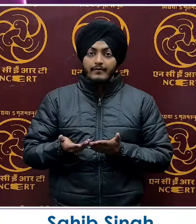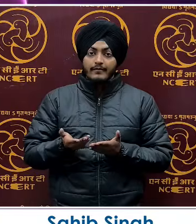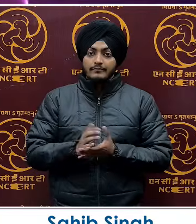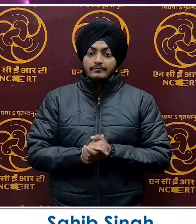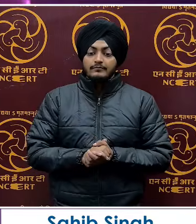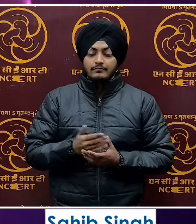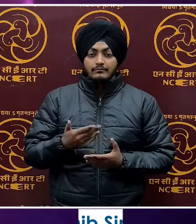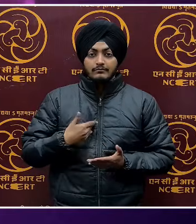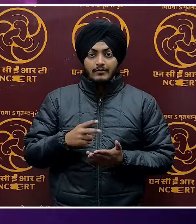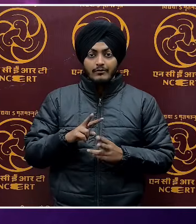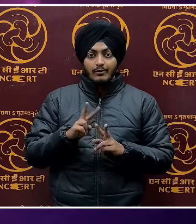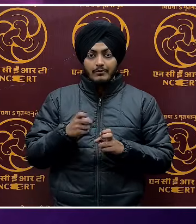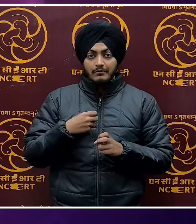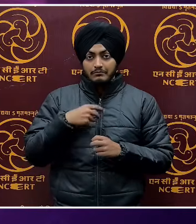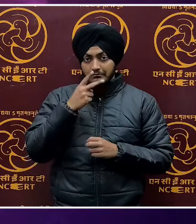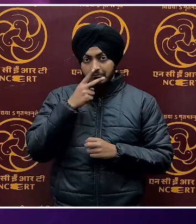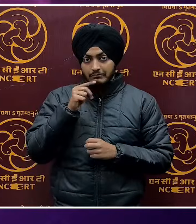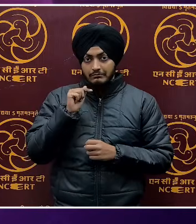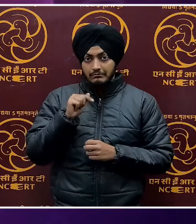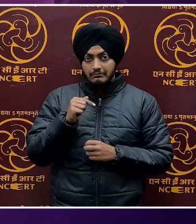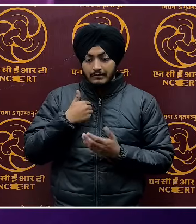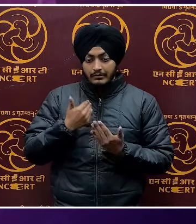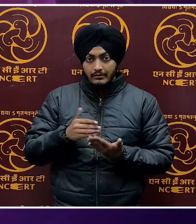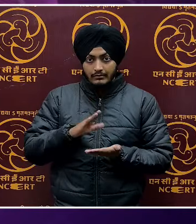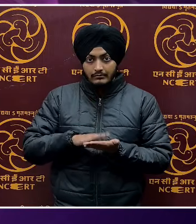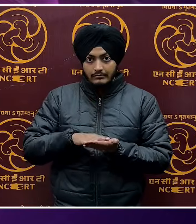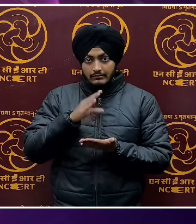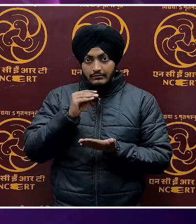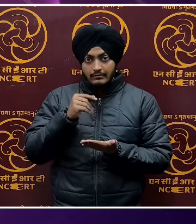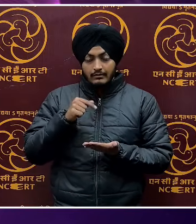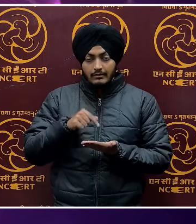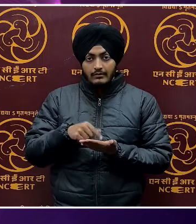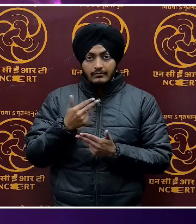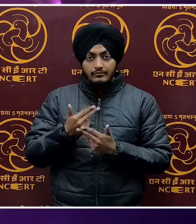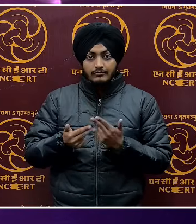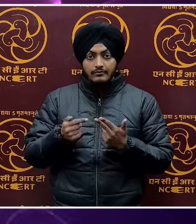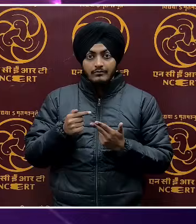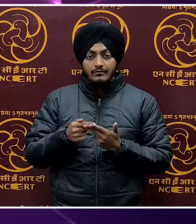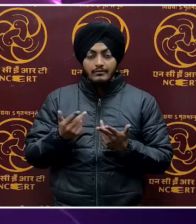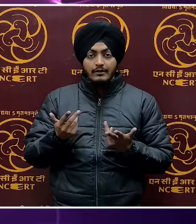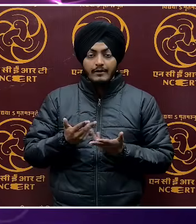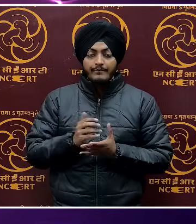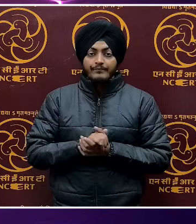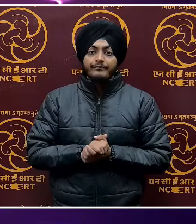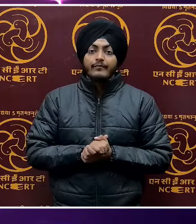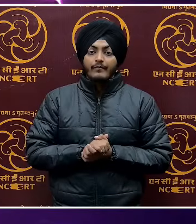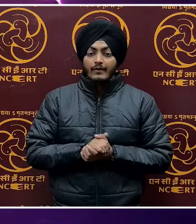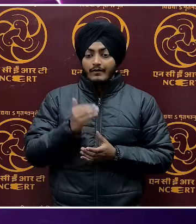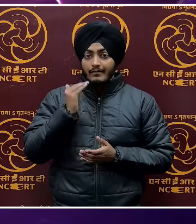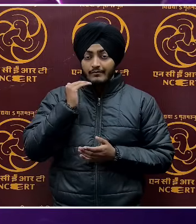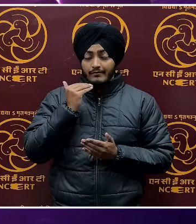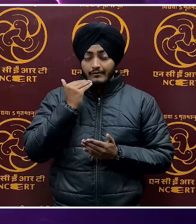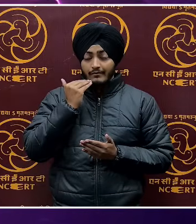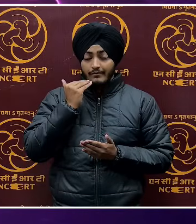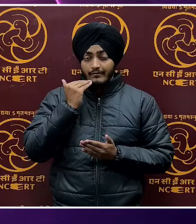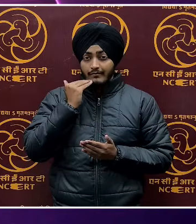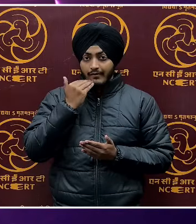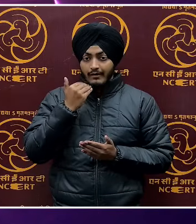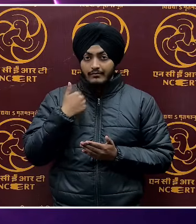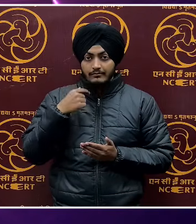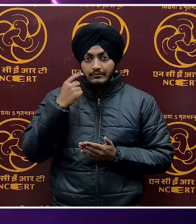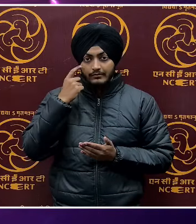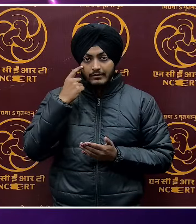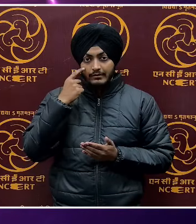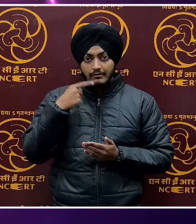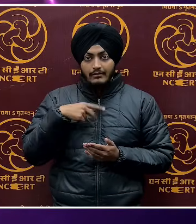very exciting. What are we going to learn in the session today? Tell us. Yes, ma'am. When we think of water, ma'am, I think